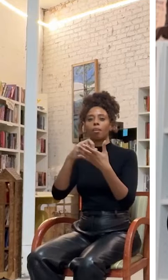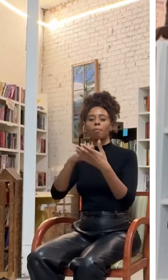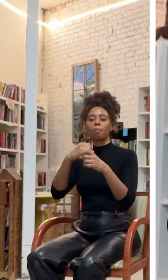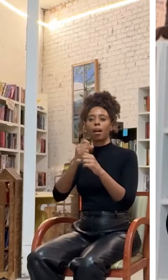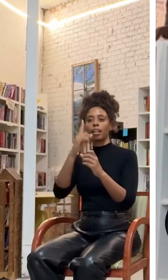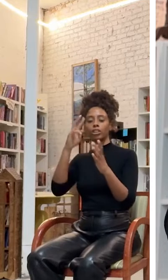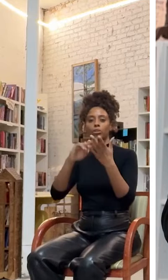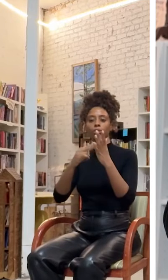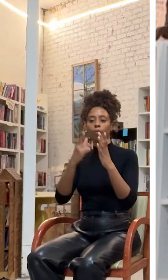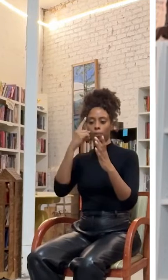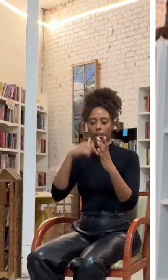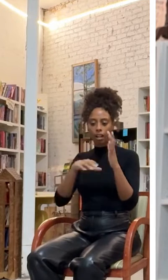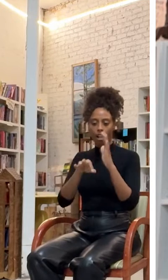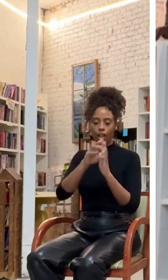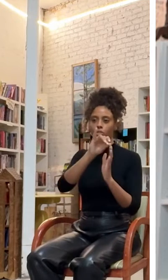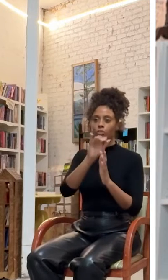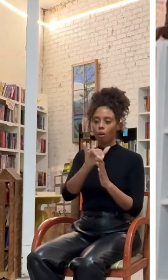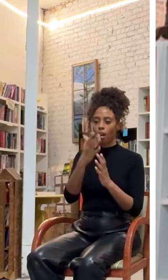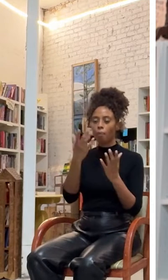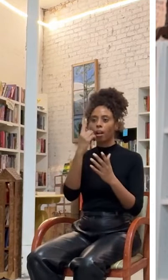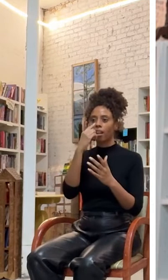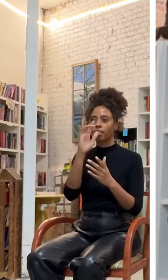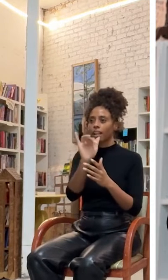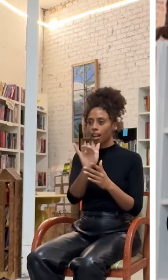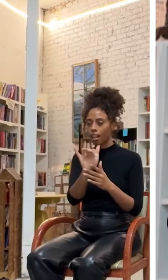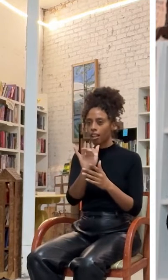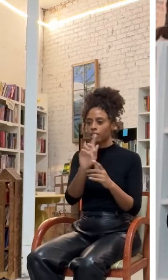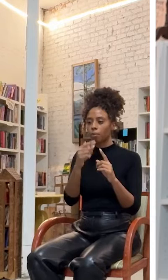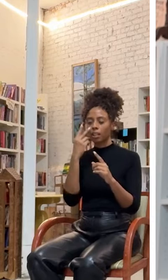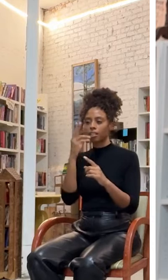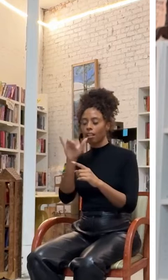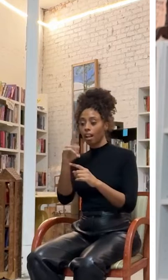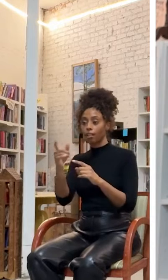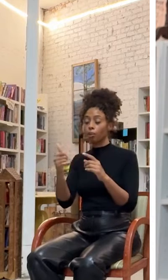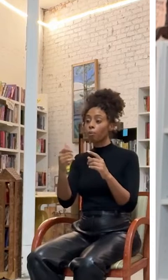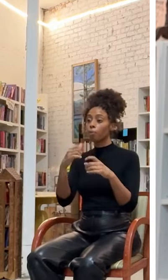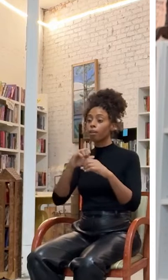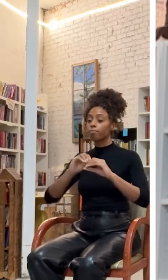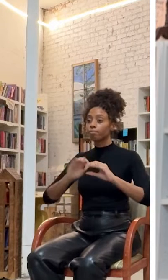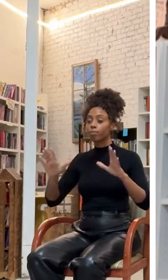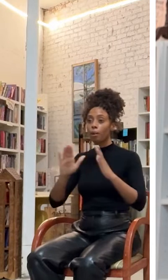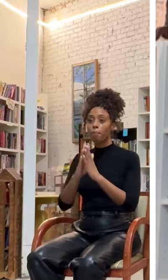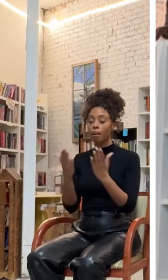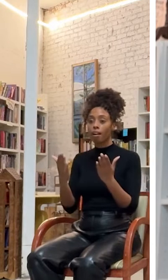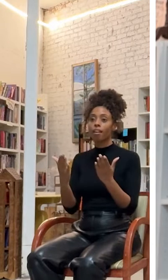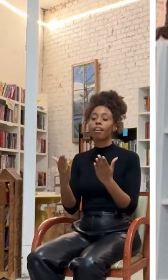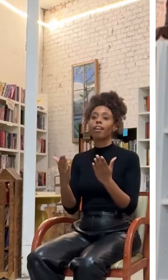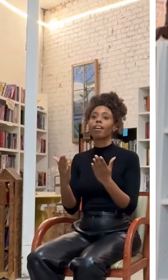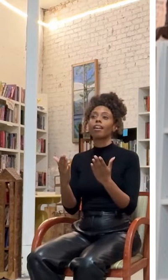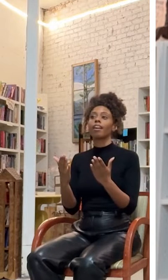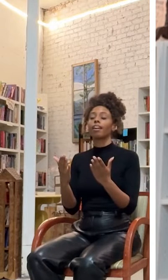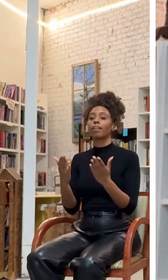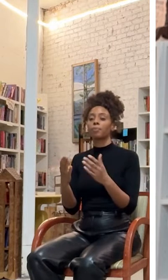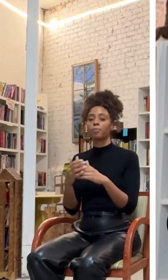me to choose joy and like what that looks like. So when I saw that you were coming out with the book and it